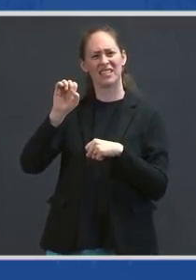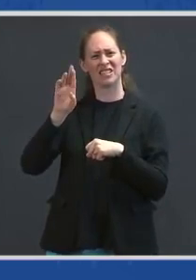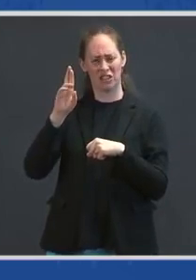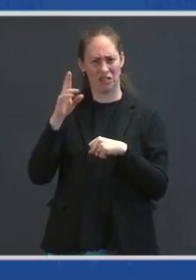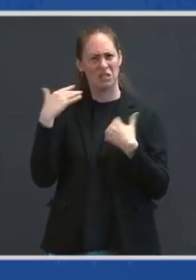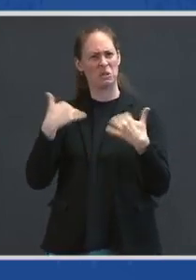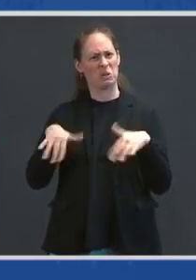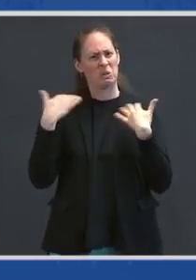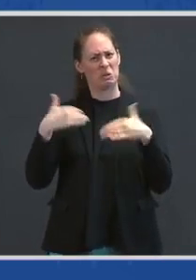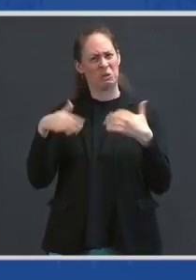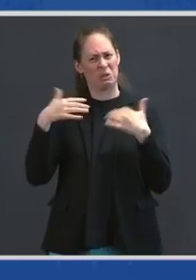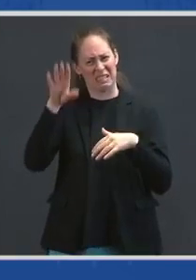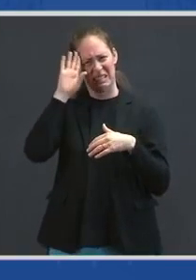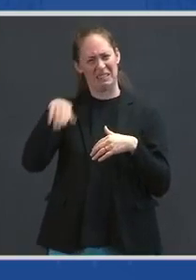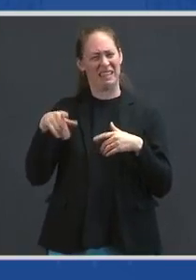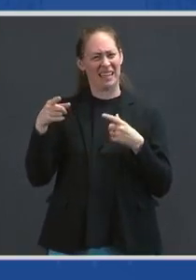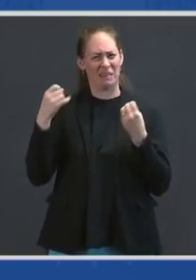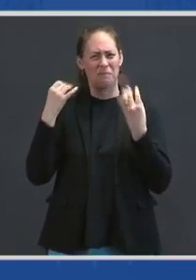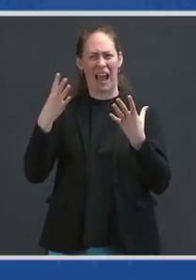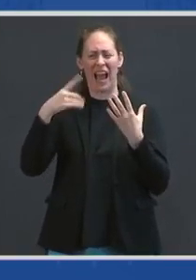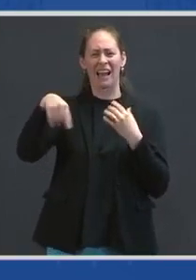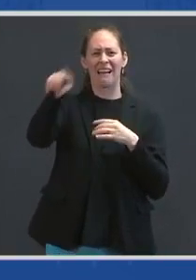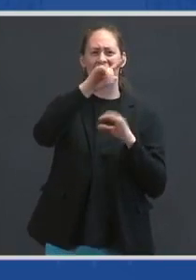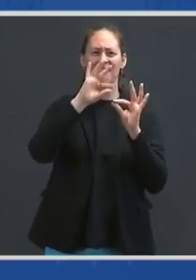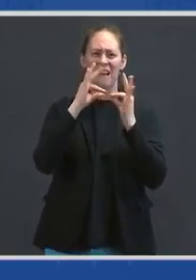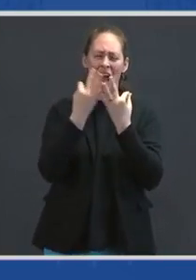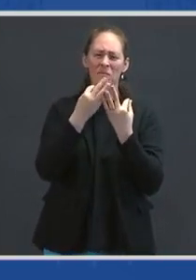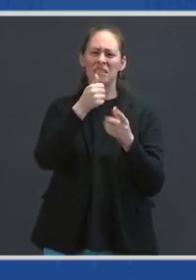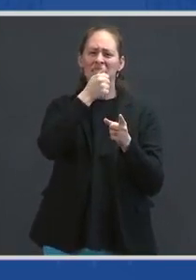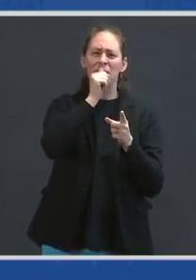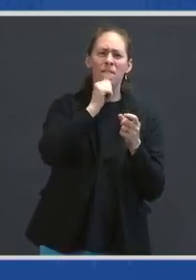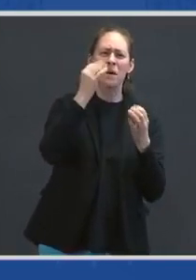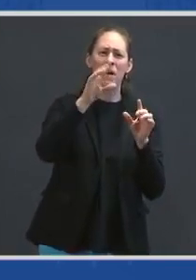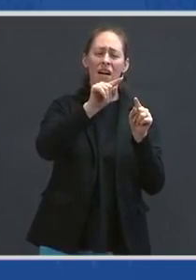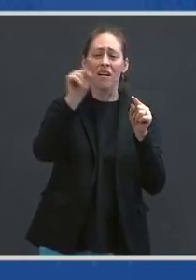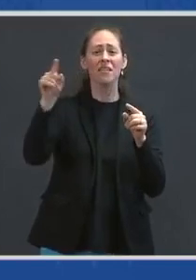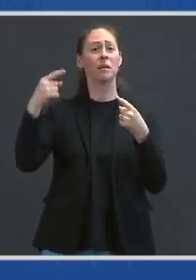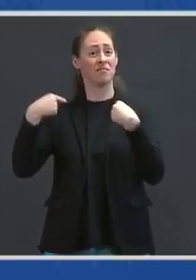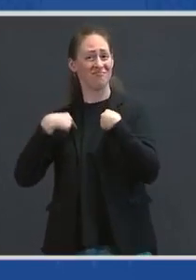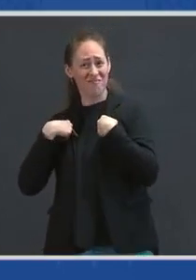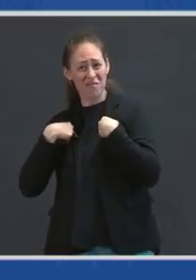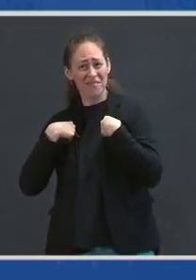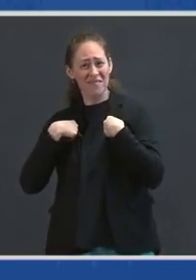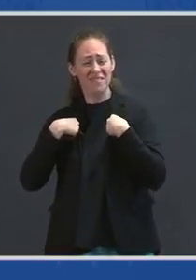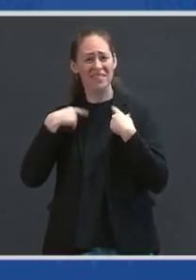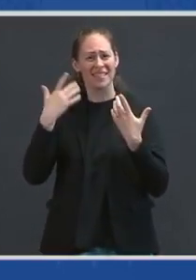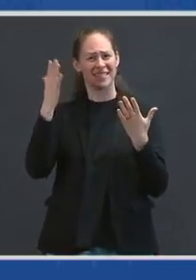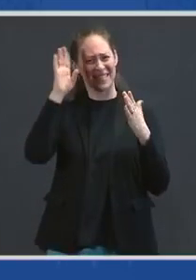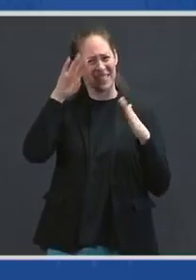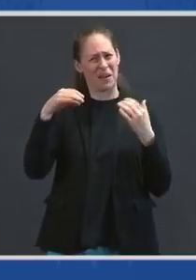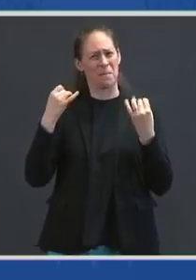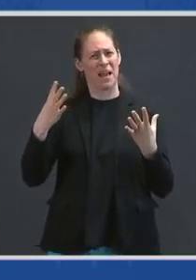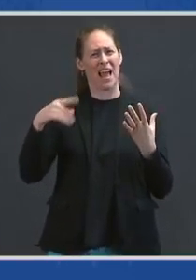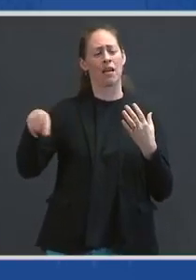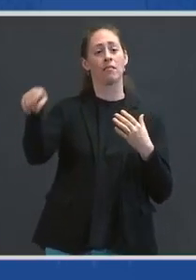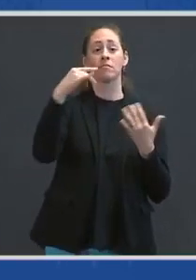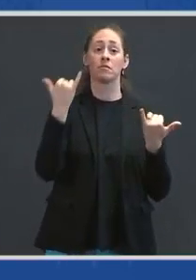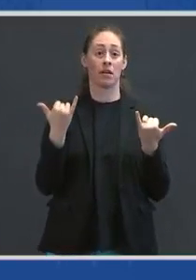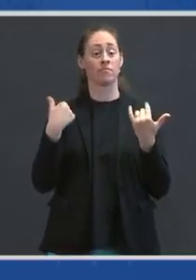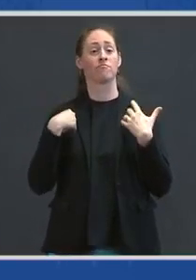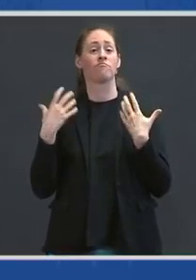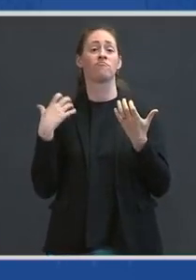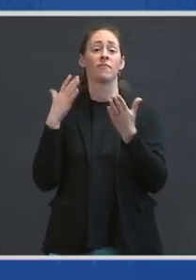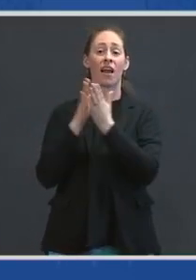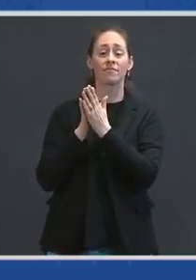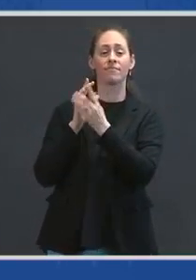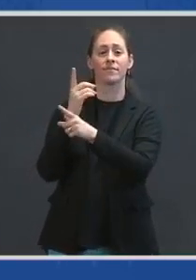including me and Kamala's and many of yours. We've asked Dr. Eric Lander, a renowned Harvard MIT scientist,